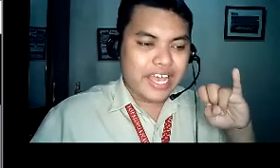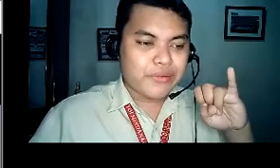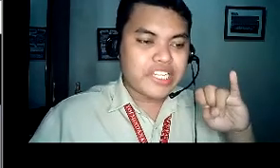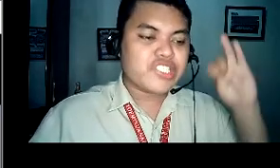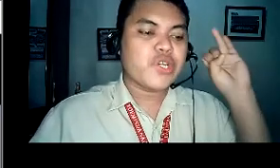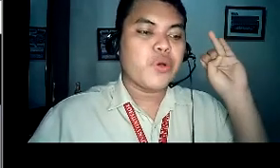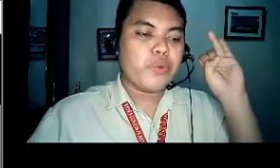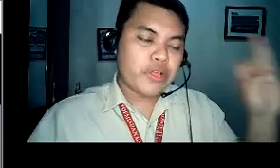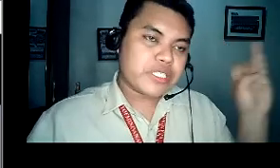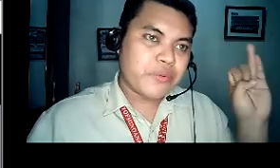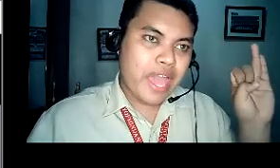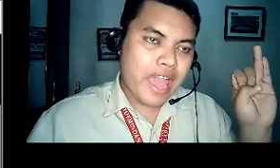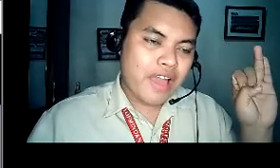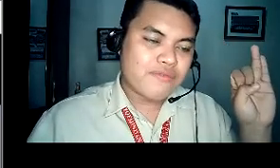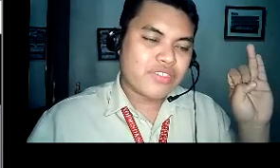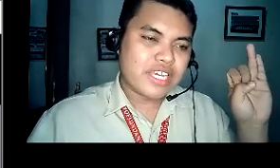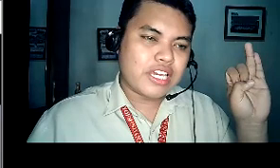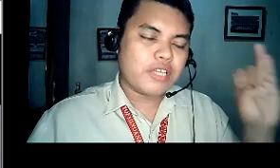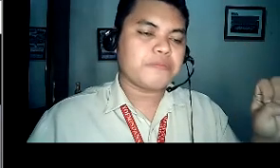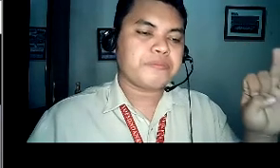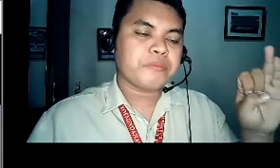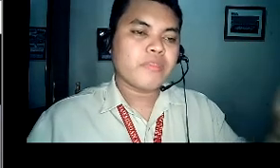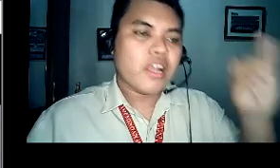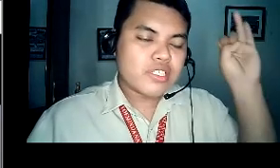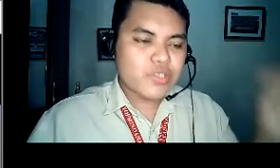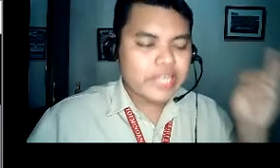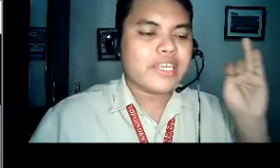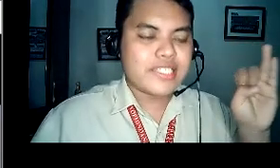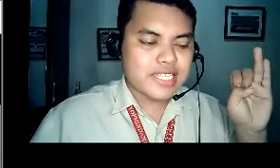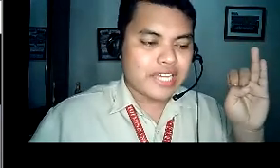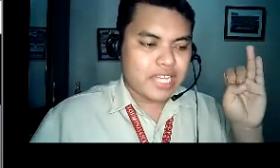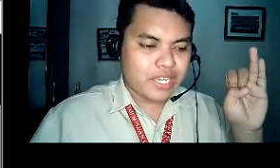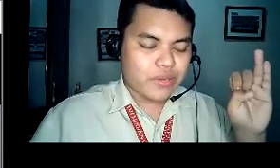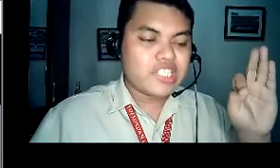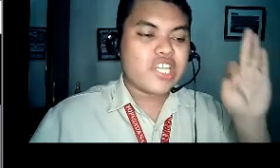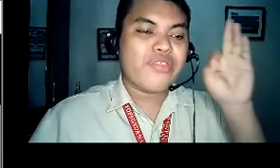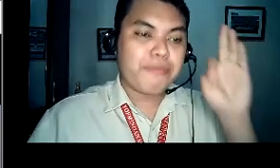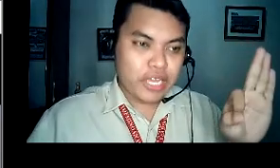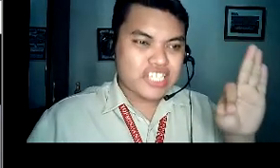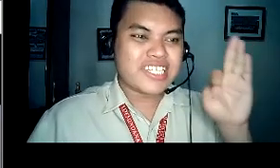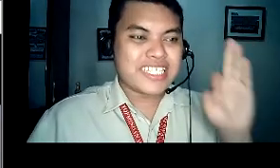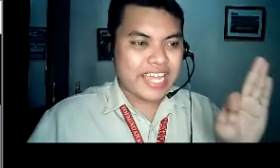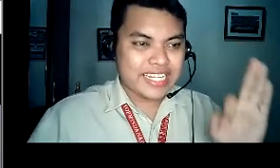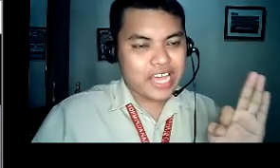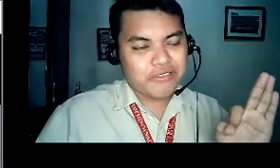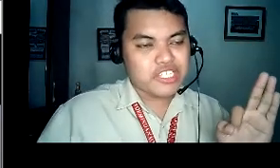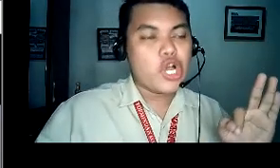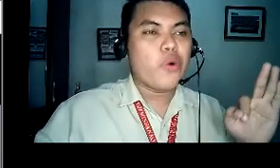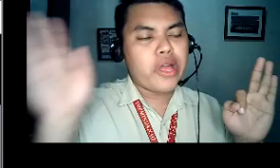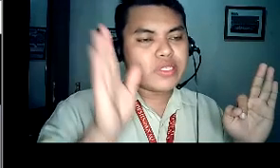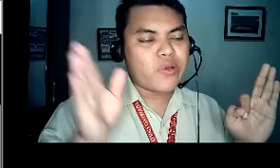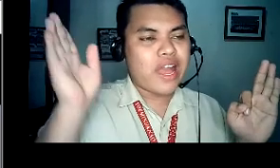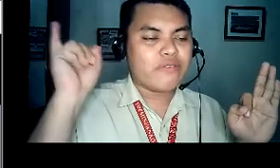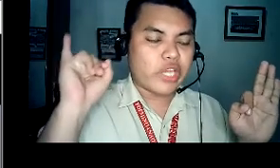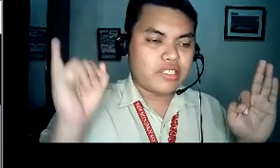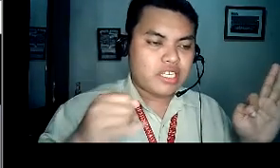Sign Language. We also have the Australian Sign Language and the British Sign Language.